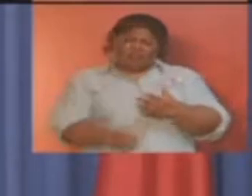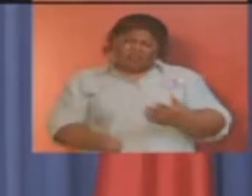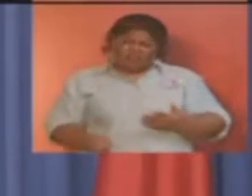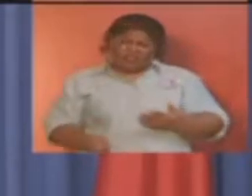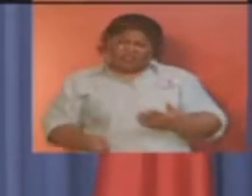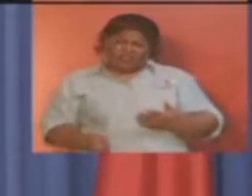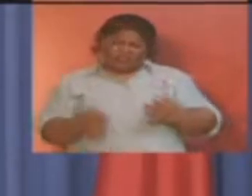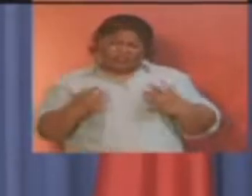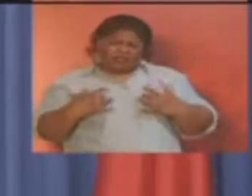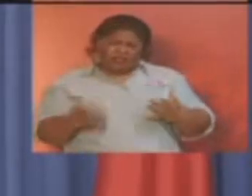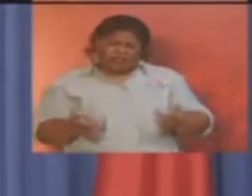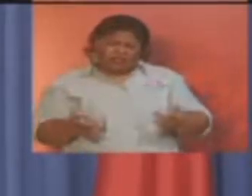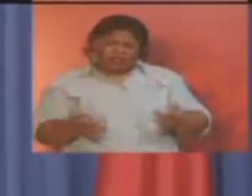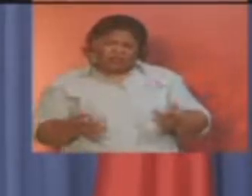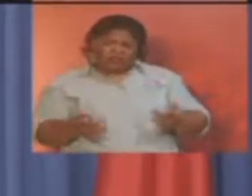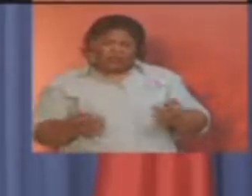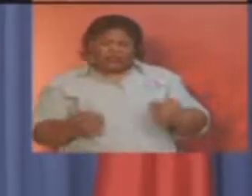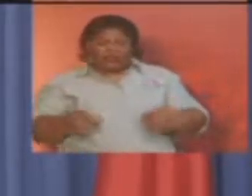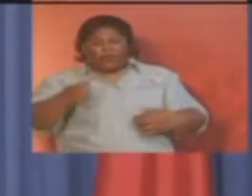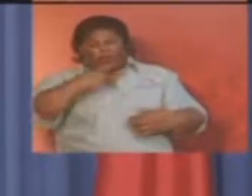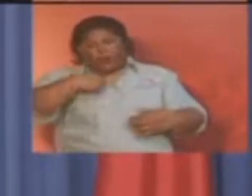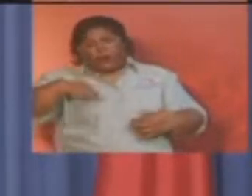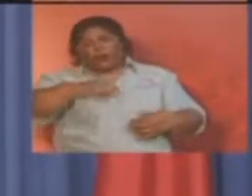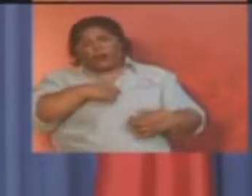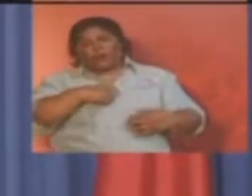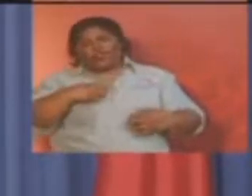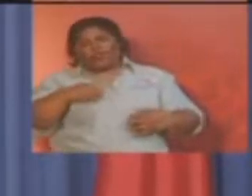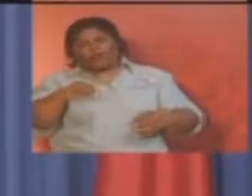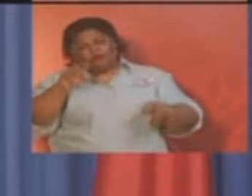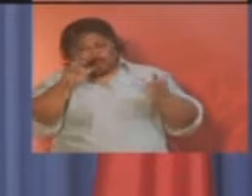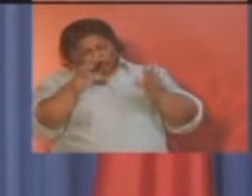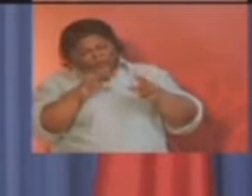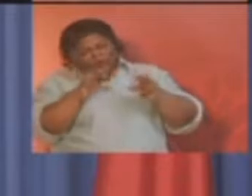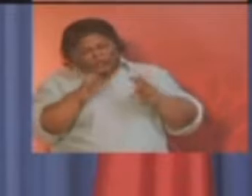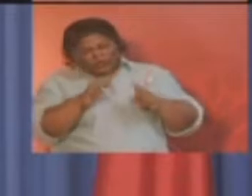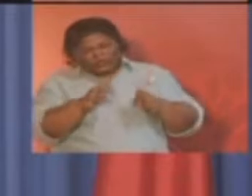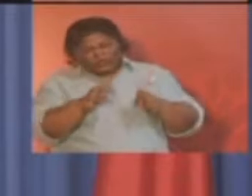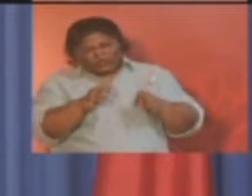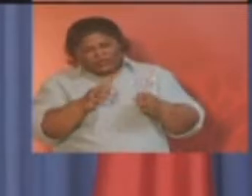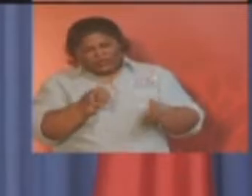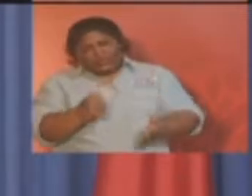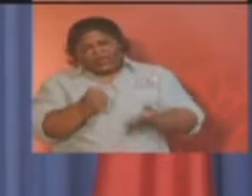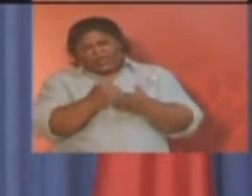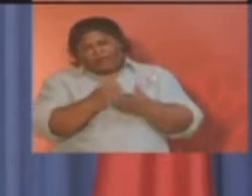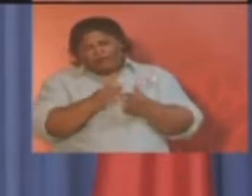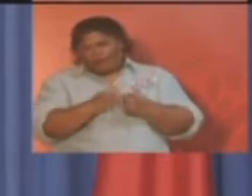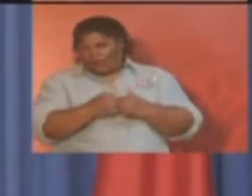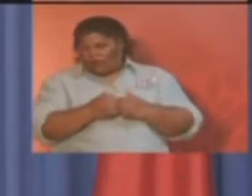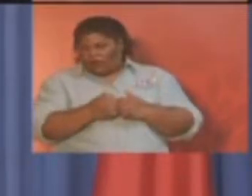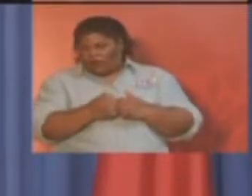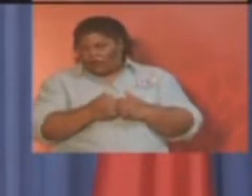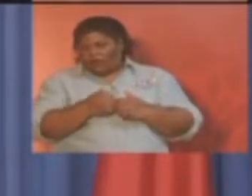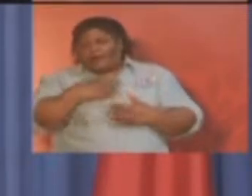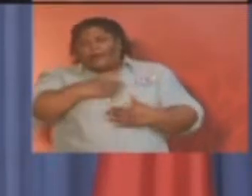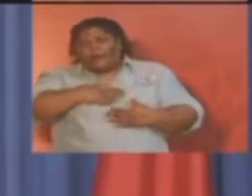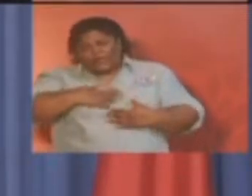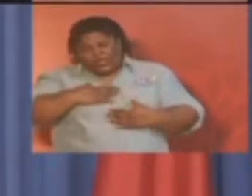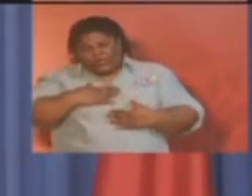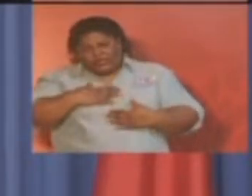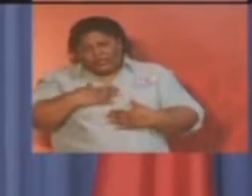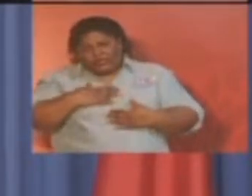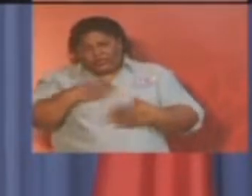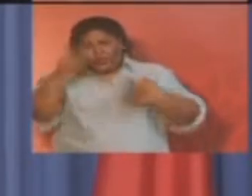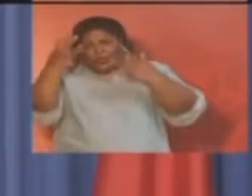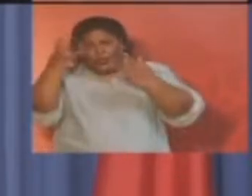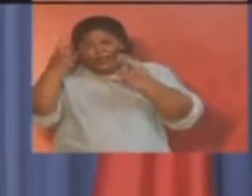Social Development as well, and we are looking at that suite of what assistance can be offered. So let's just wait for Monday for the Minister of